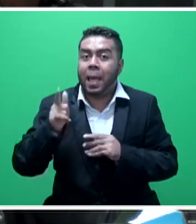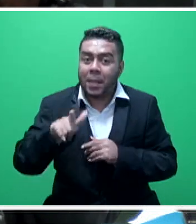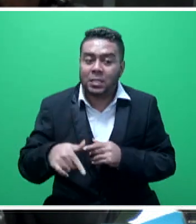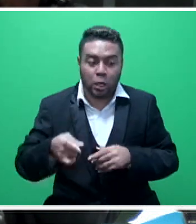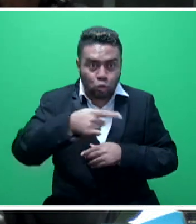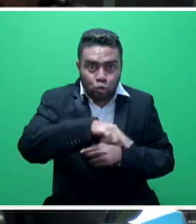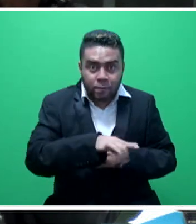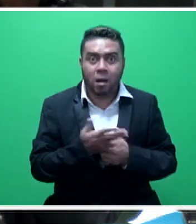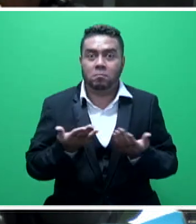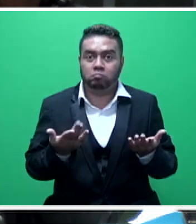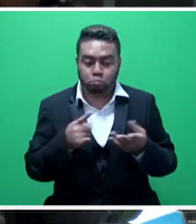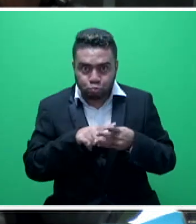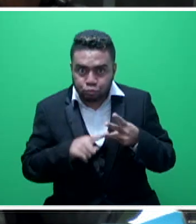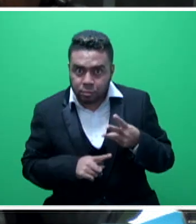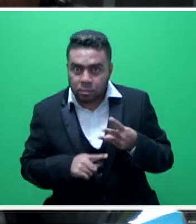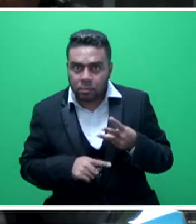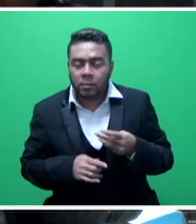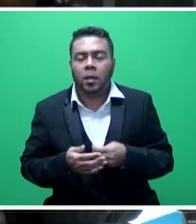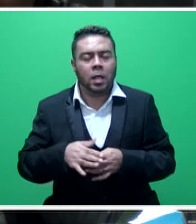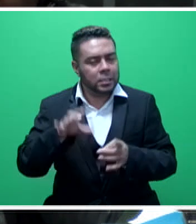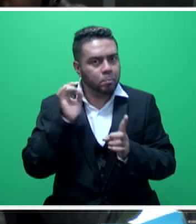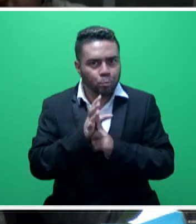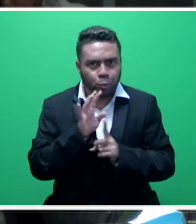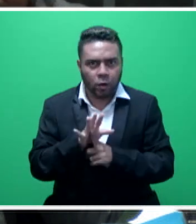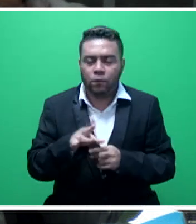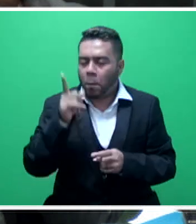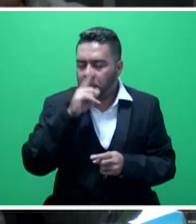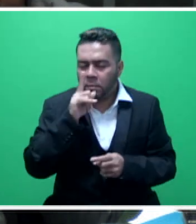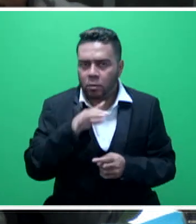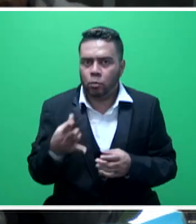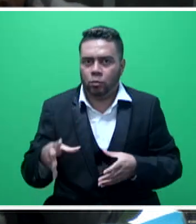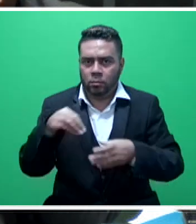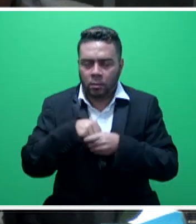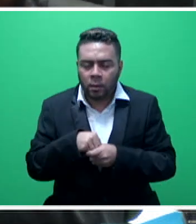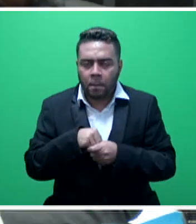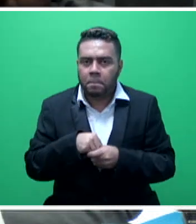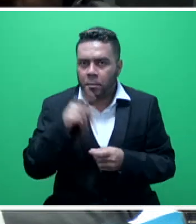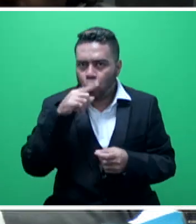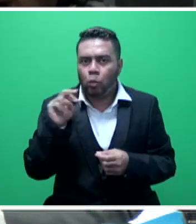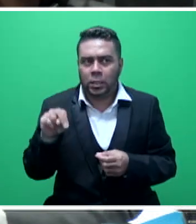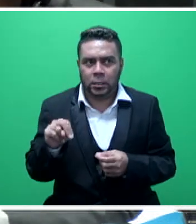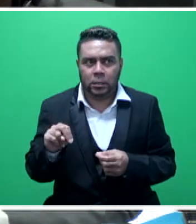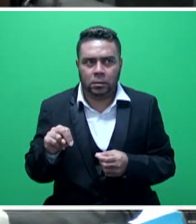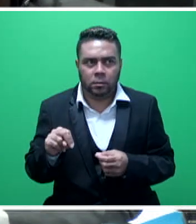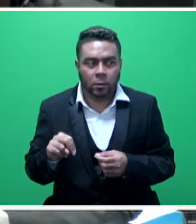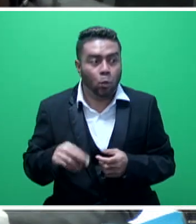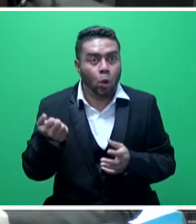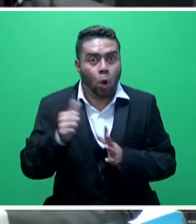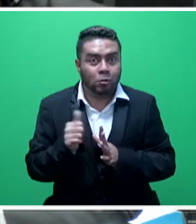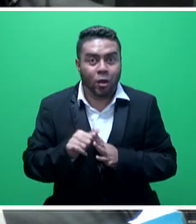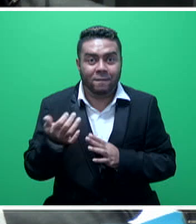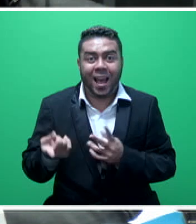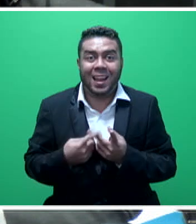Suva, that were necessary for those that may require ICU. We've also bought another extra